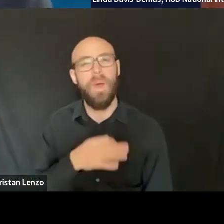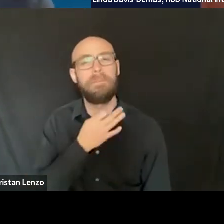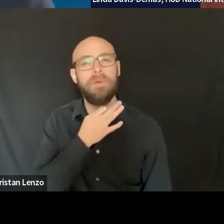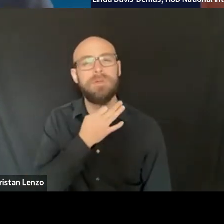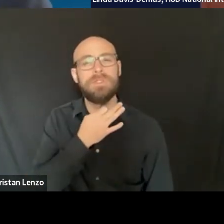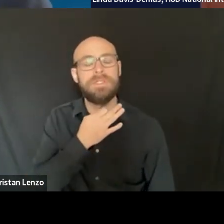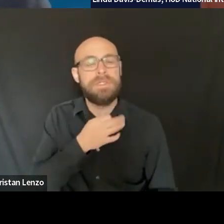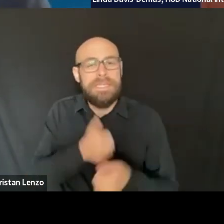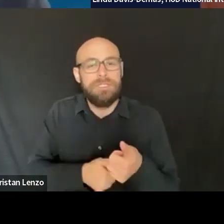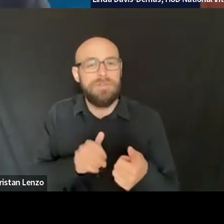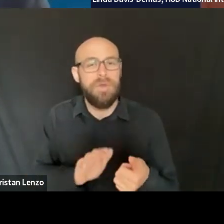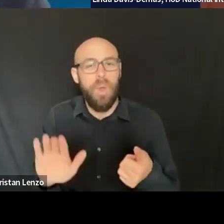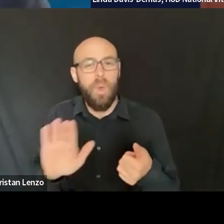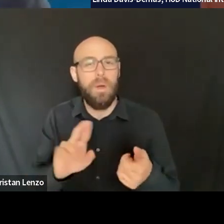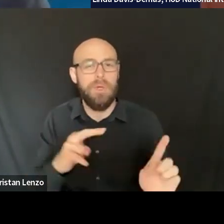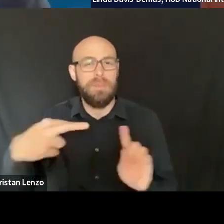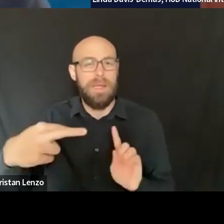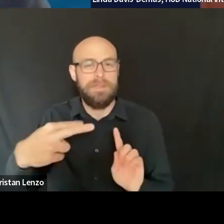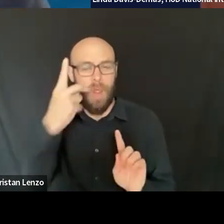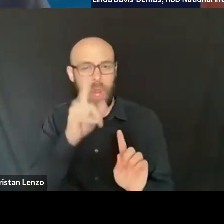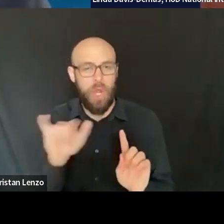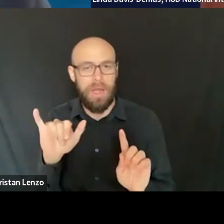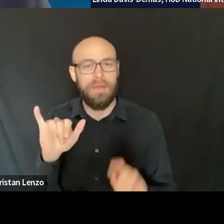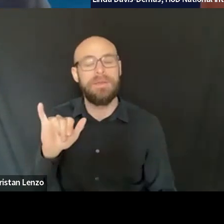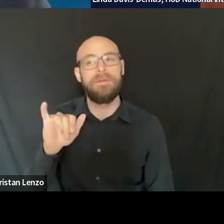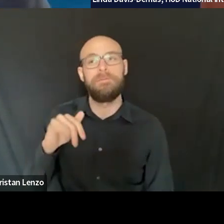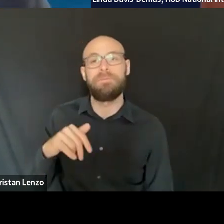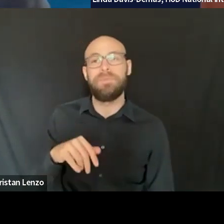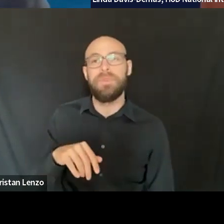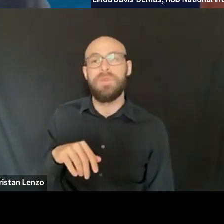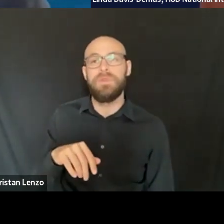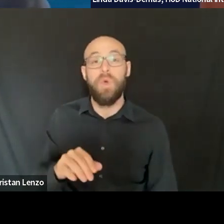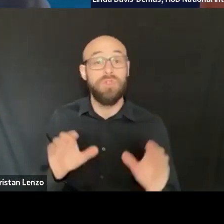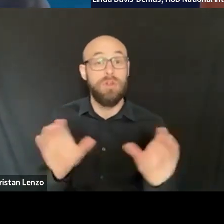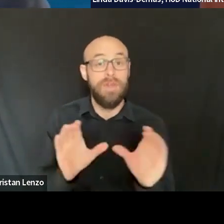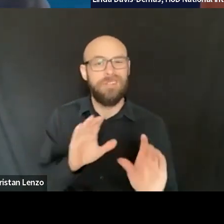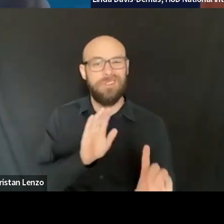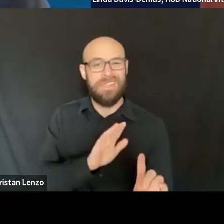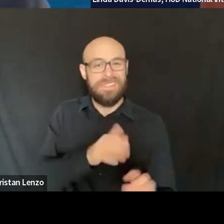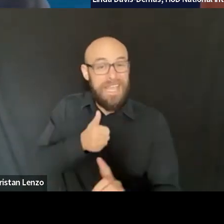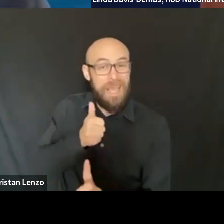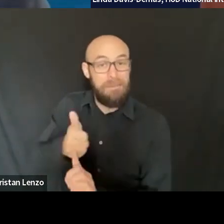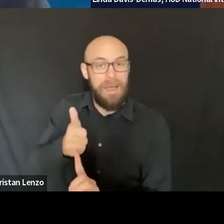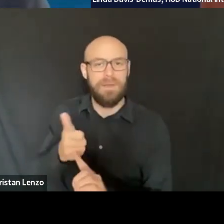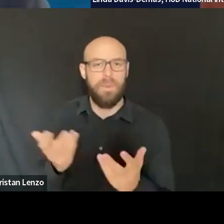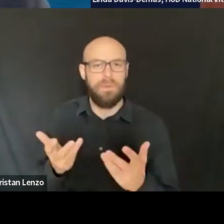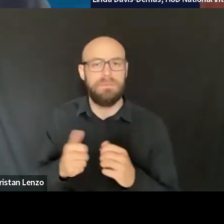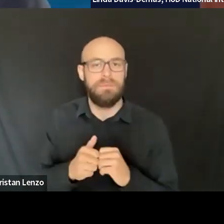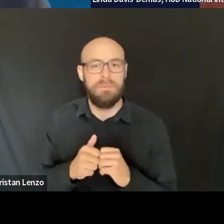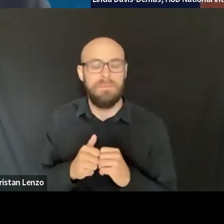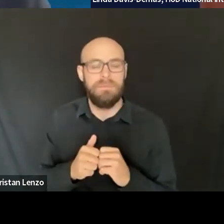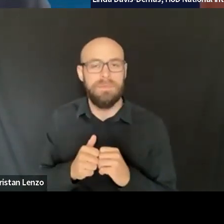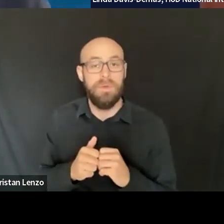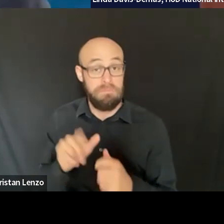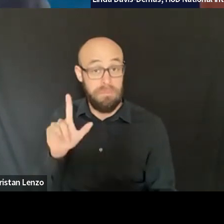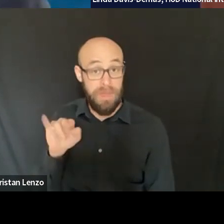your perspectives what you believe the impact of certification has been on our industry. Linda, do you